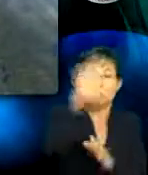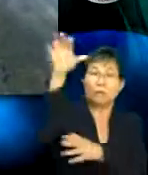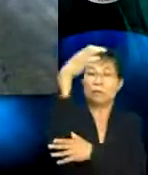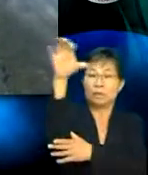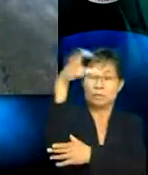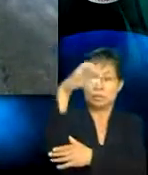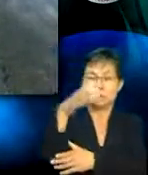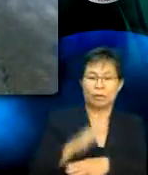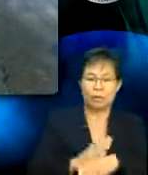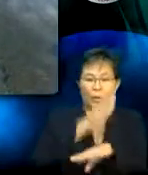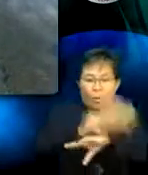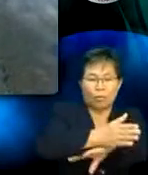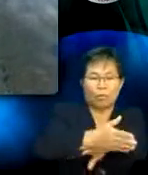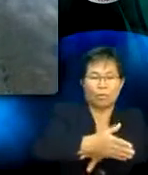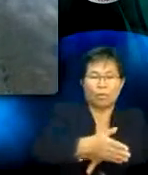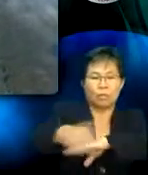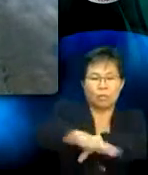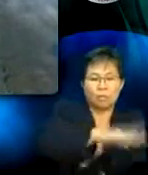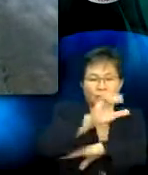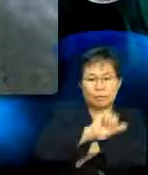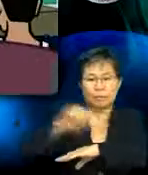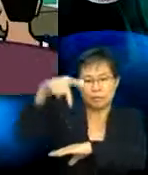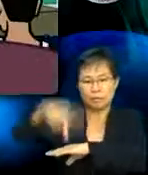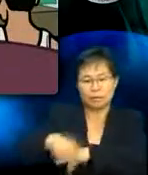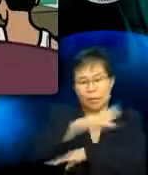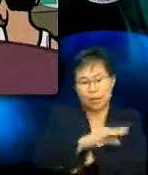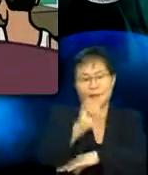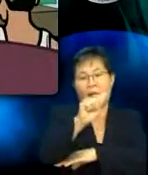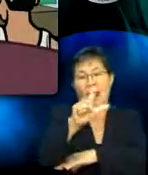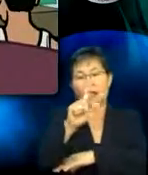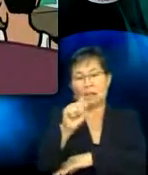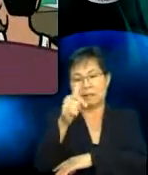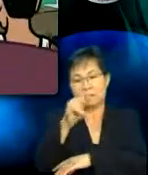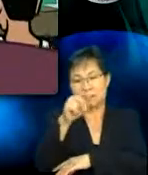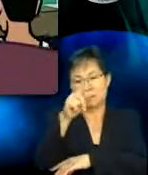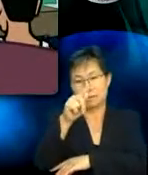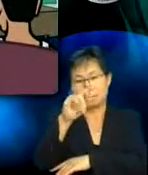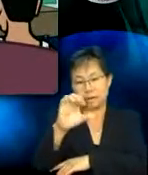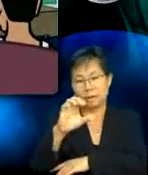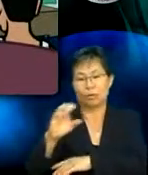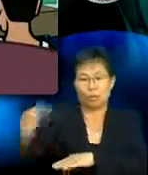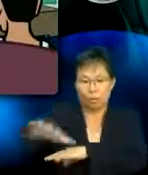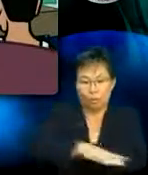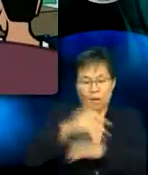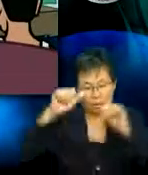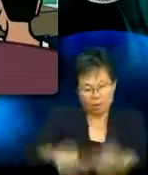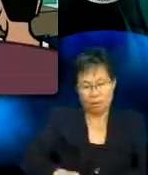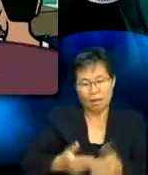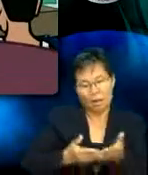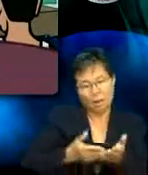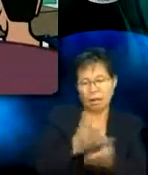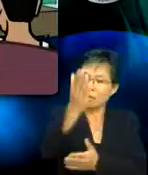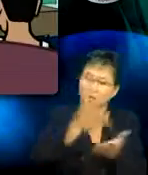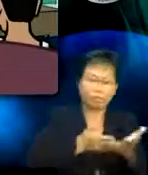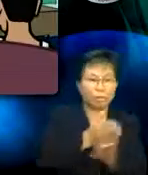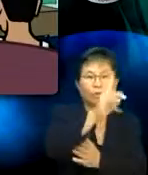Pacific, Indian, and Atlantic Oceans. It enables live television broadcasts